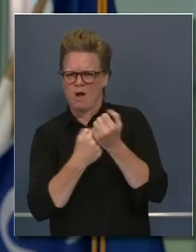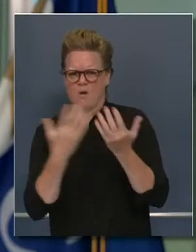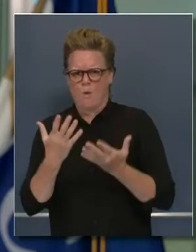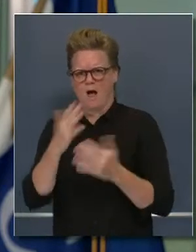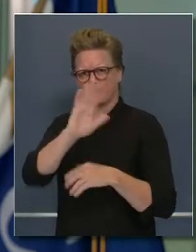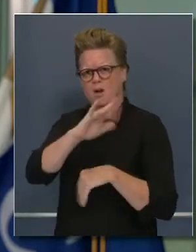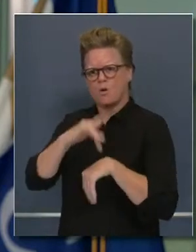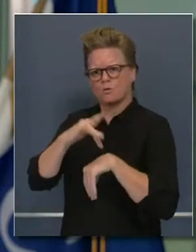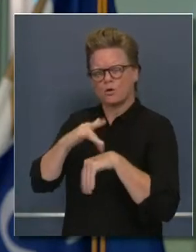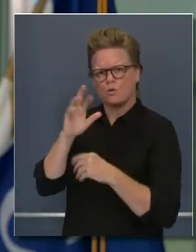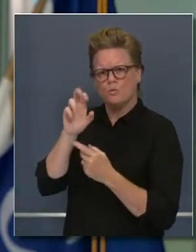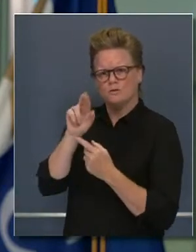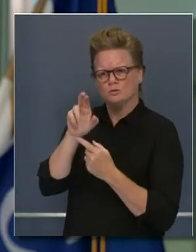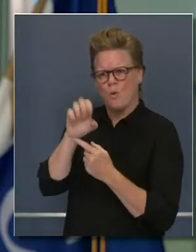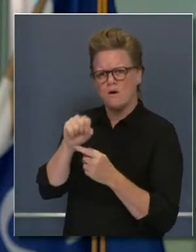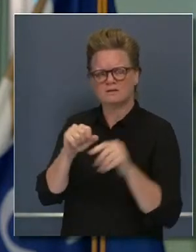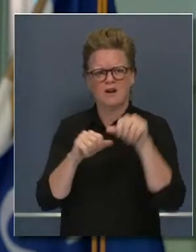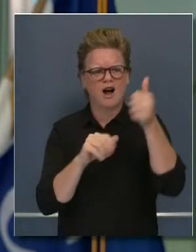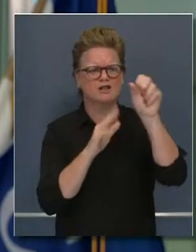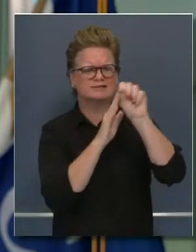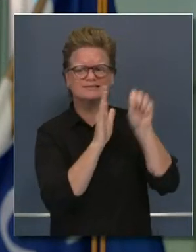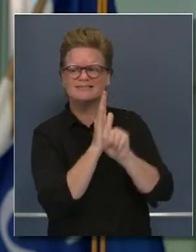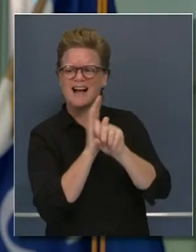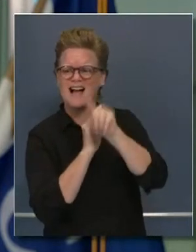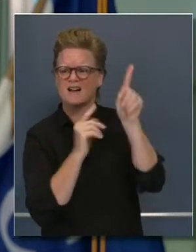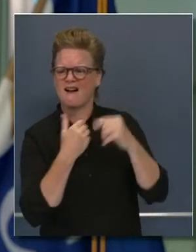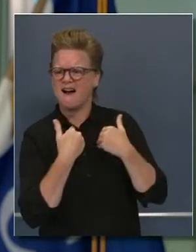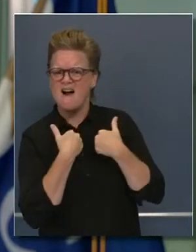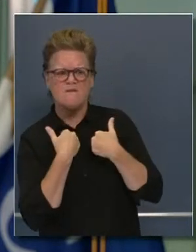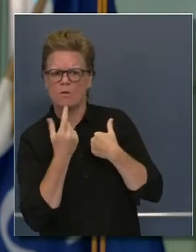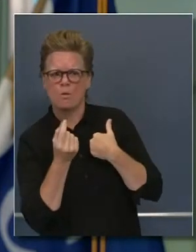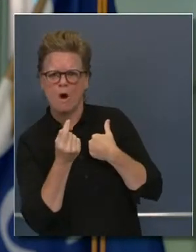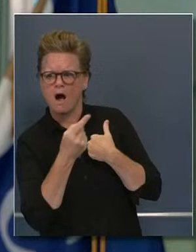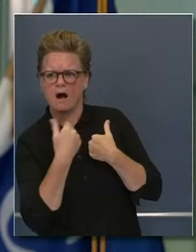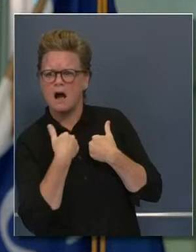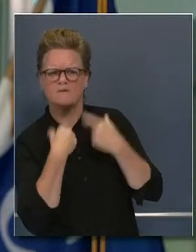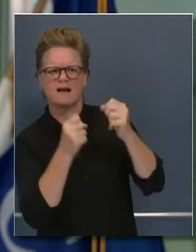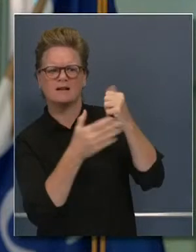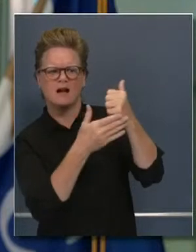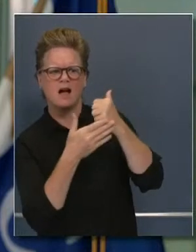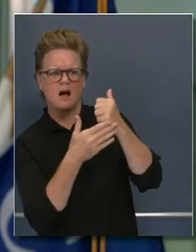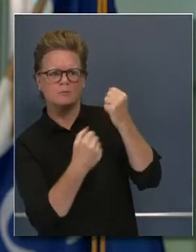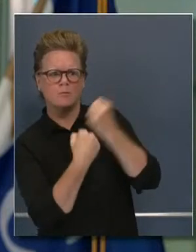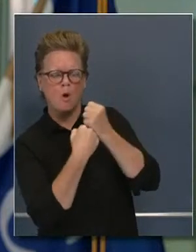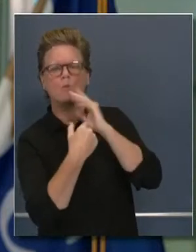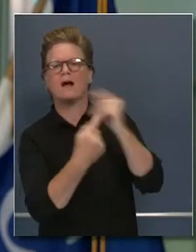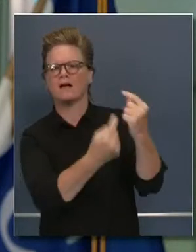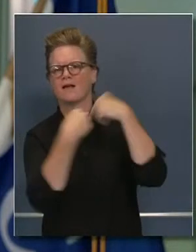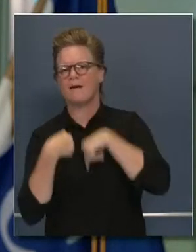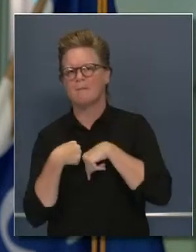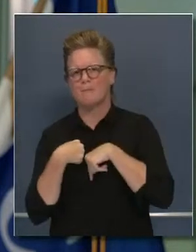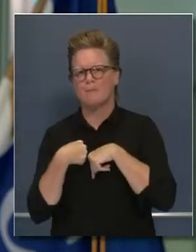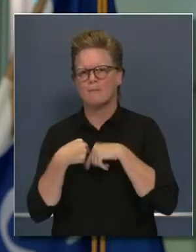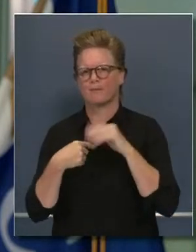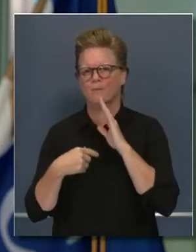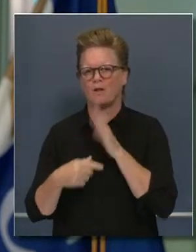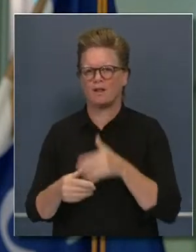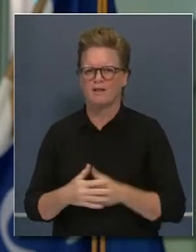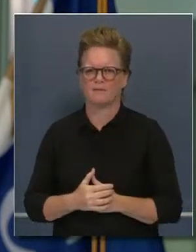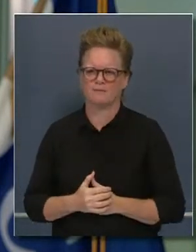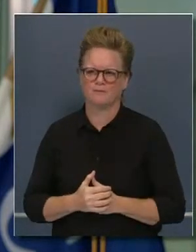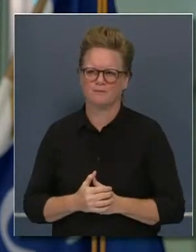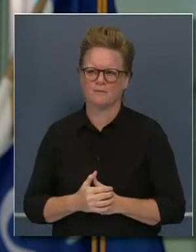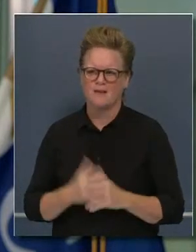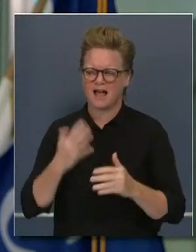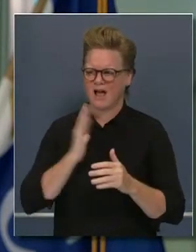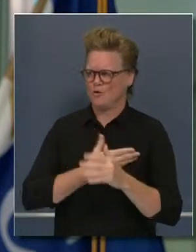states because of more favorable conditions in other parts of the West Coast of the United States. So, look, our mutual aid system